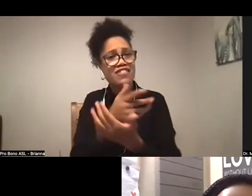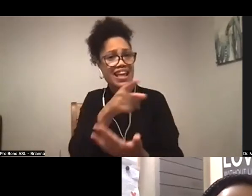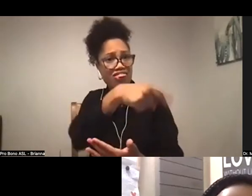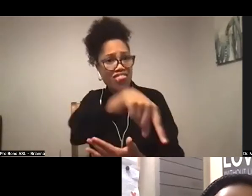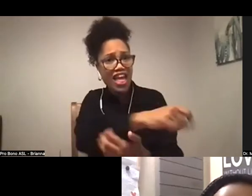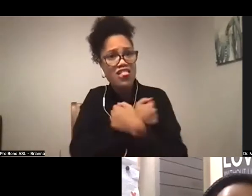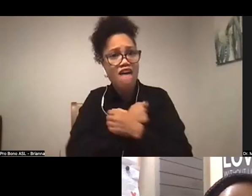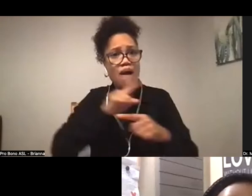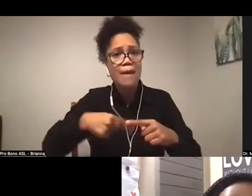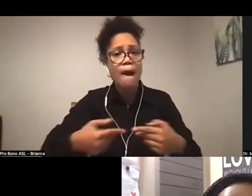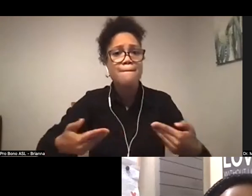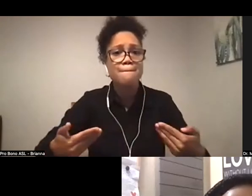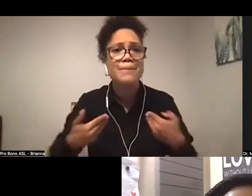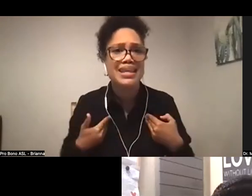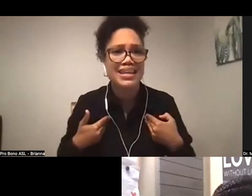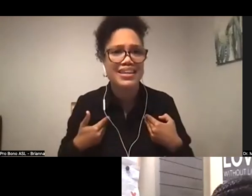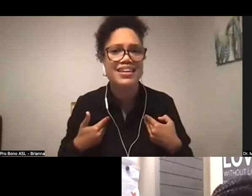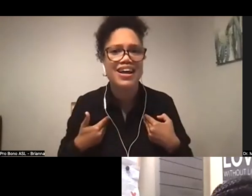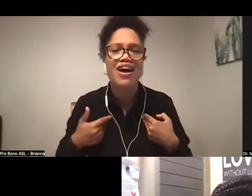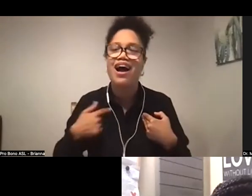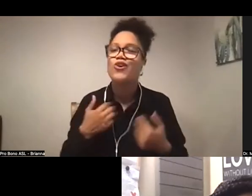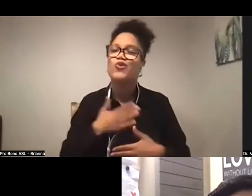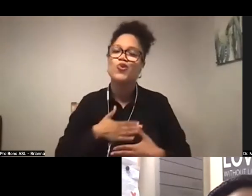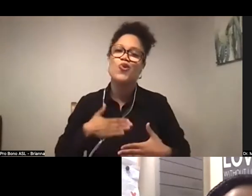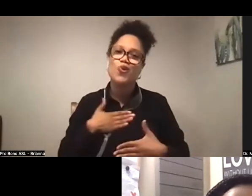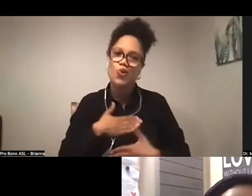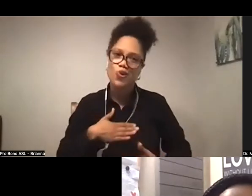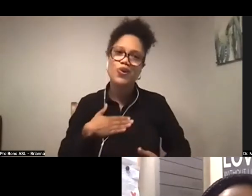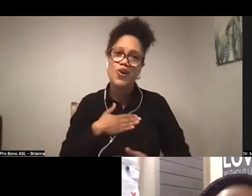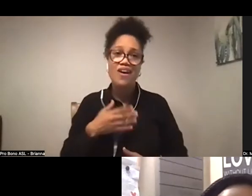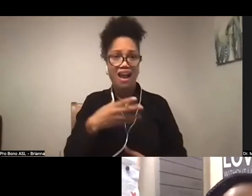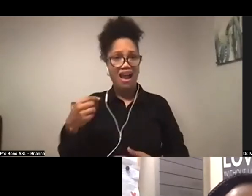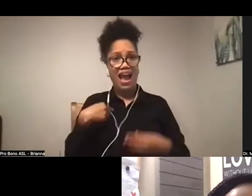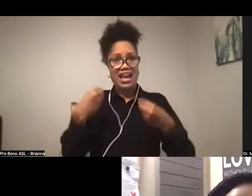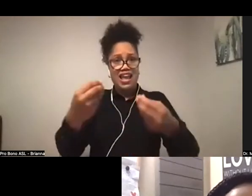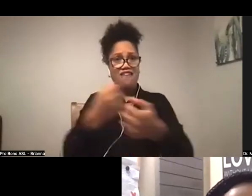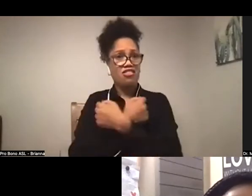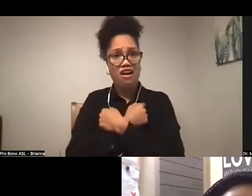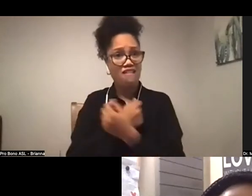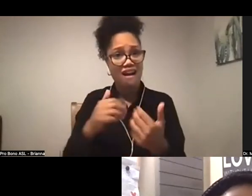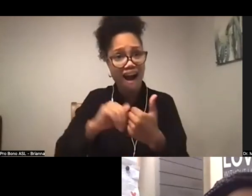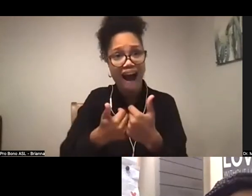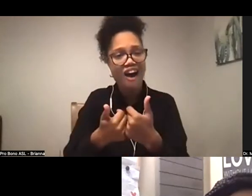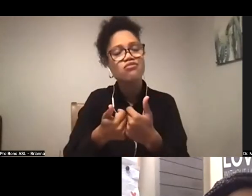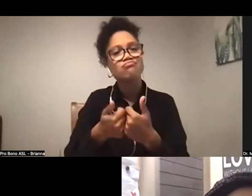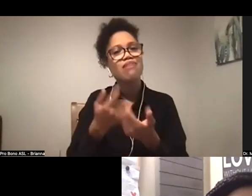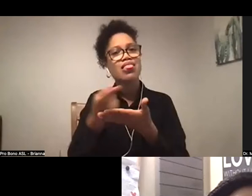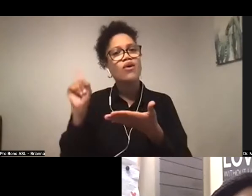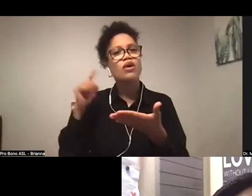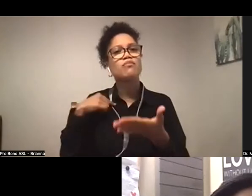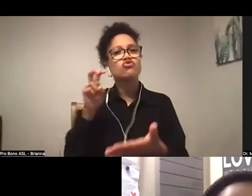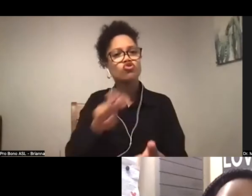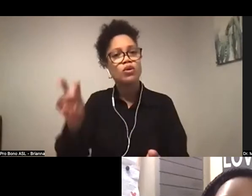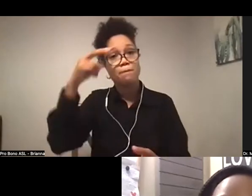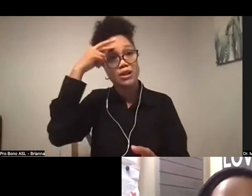and so I enjoyed that. And I've given love because last week I went on a trip to Mexico and I brought